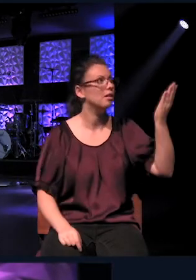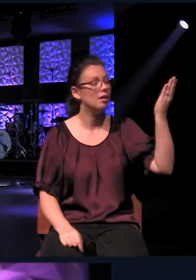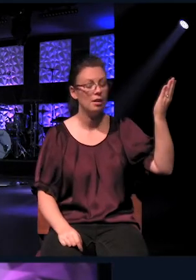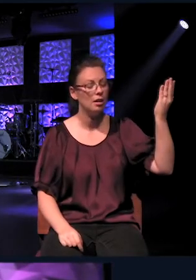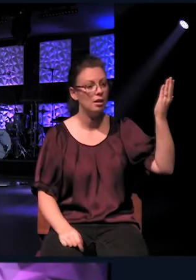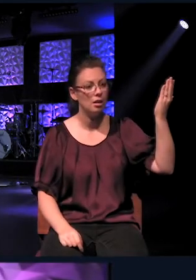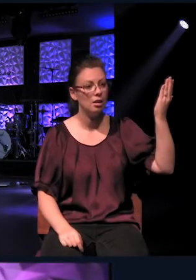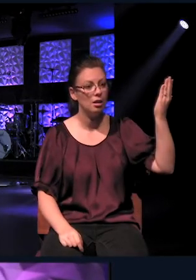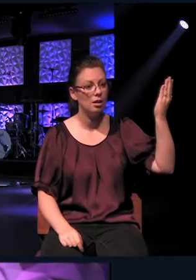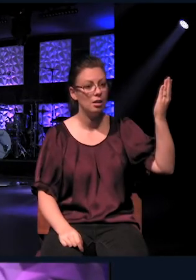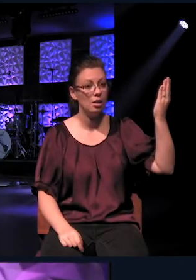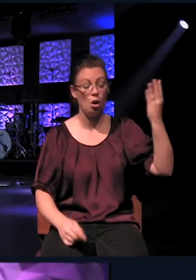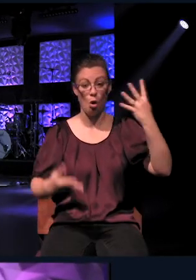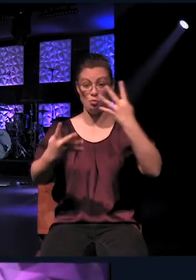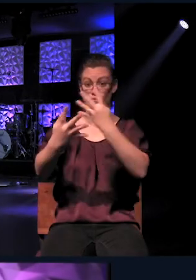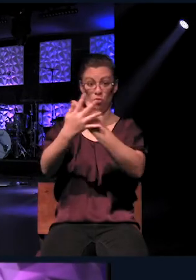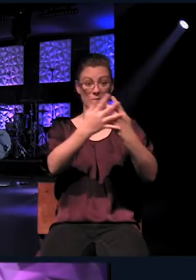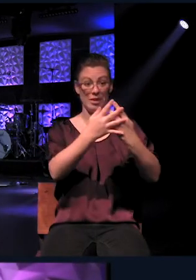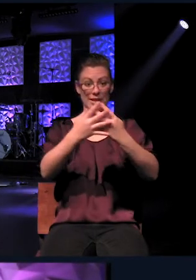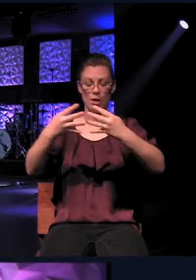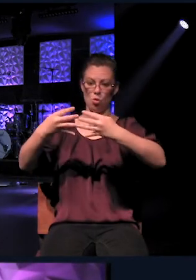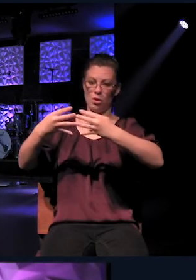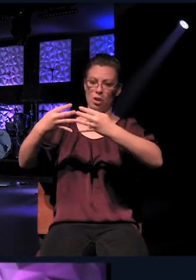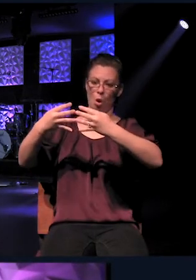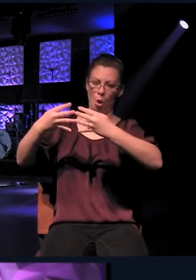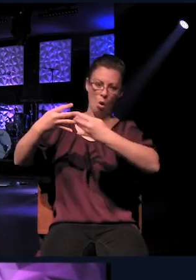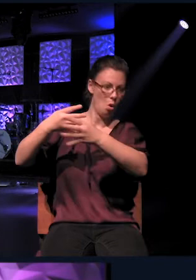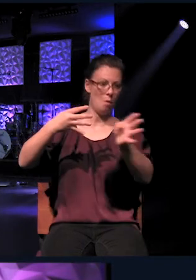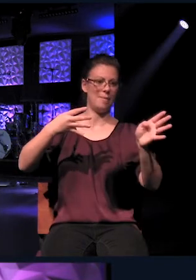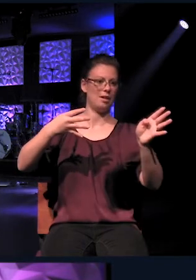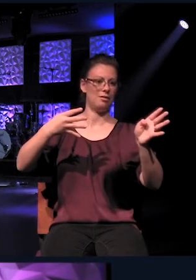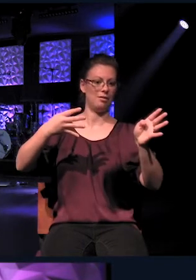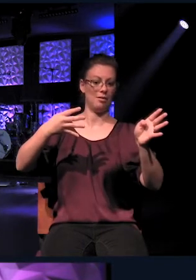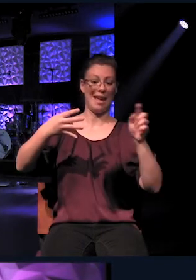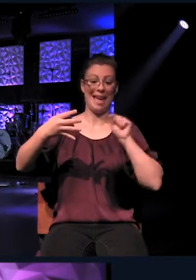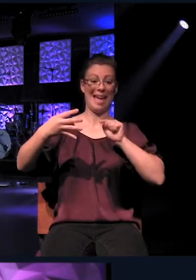doors open when we are joyful.